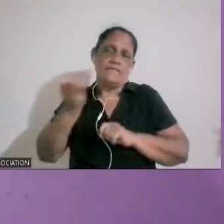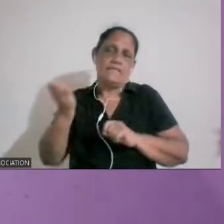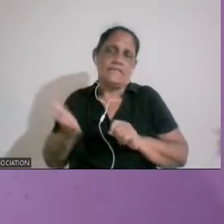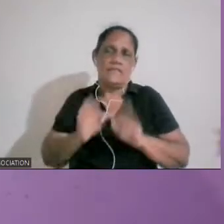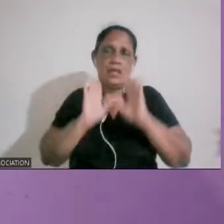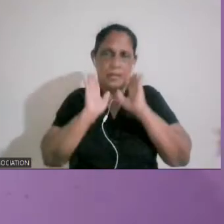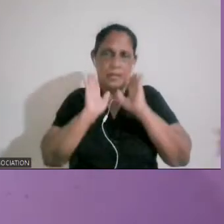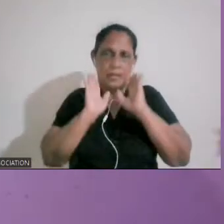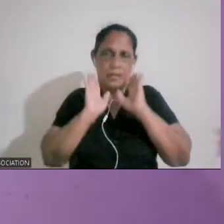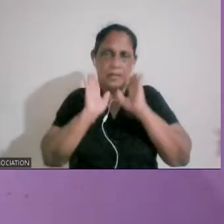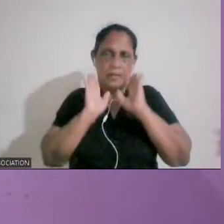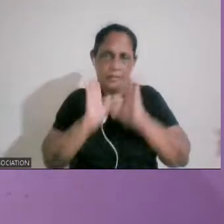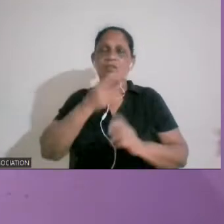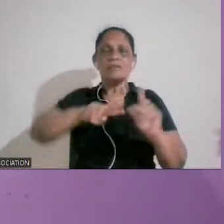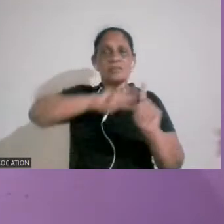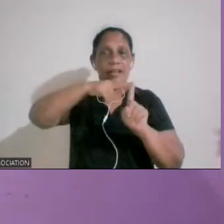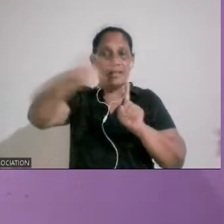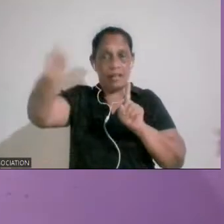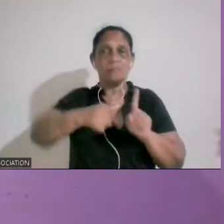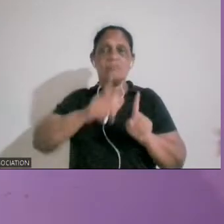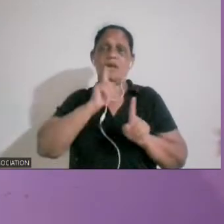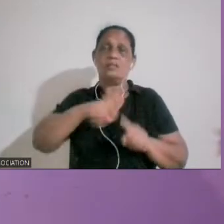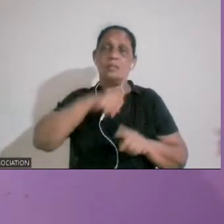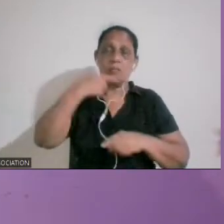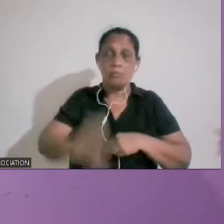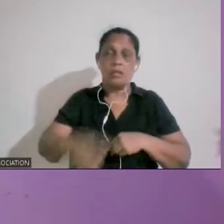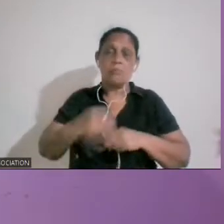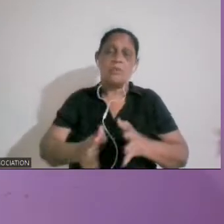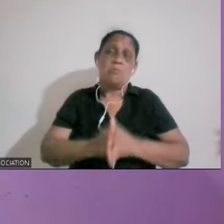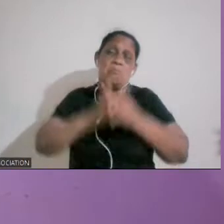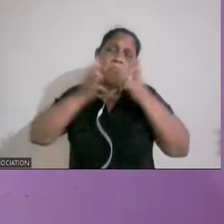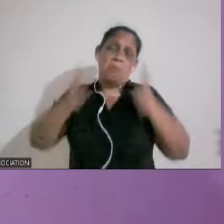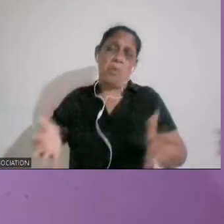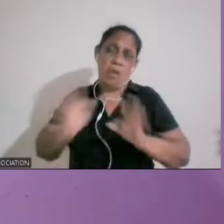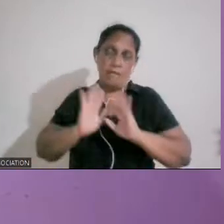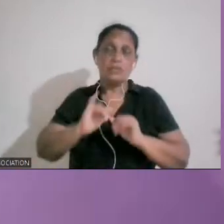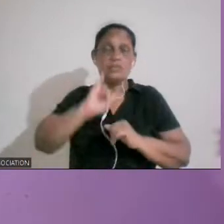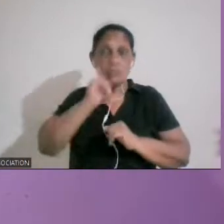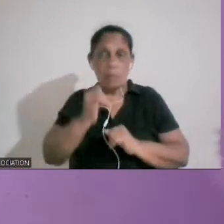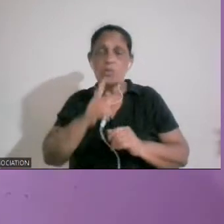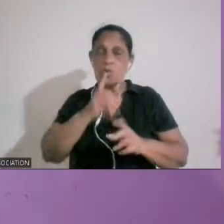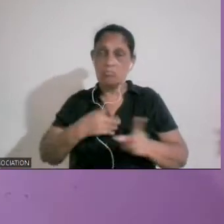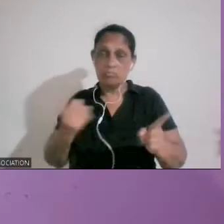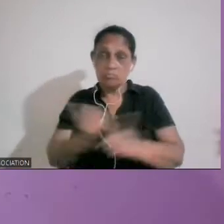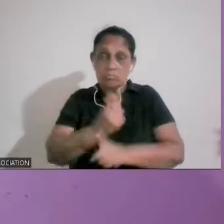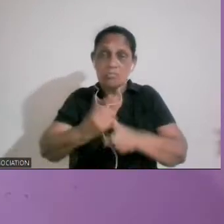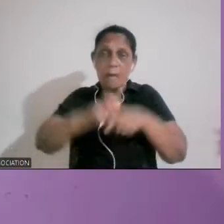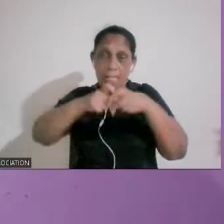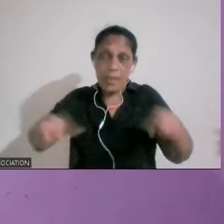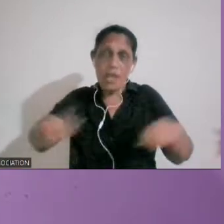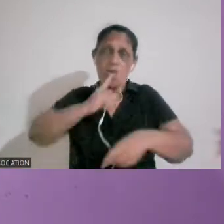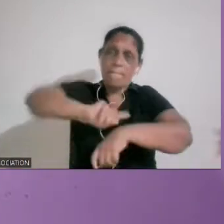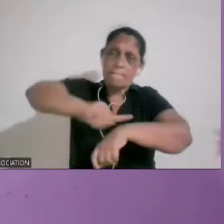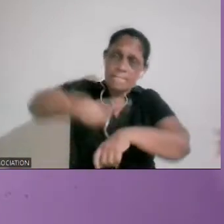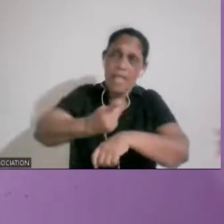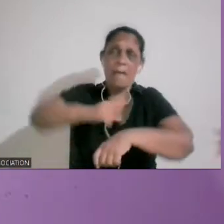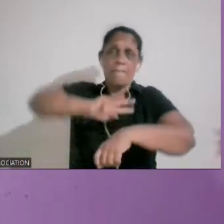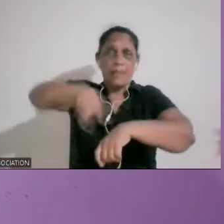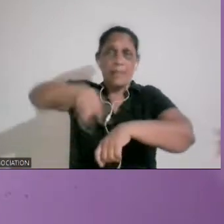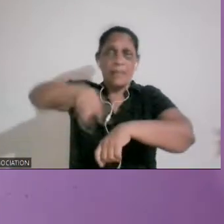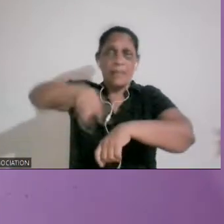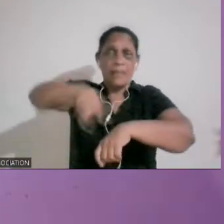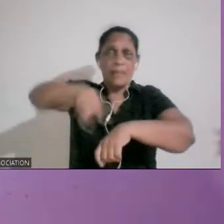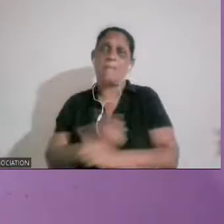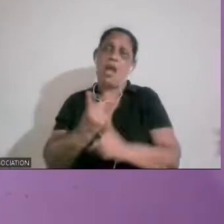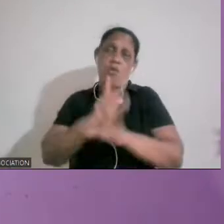common presentation of patients when they come to the clinic. Heavy menstrual bleeding, what we term is if you have to change your sanitary